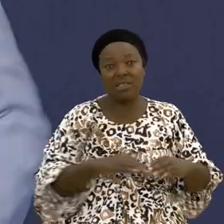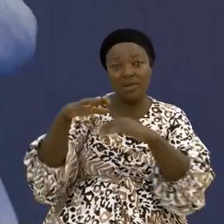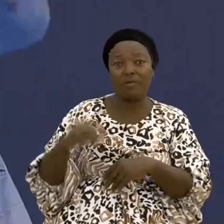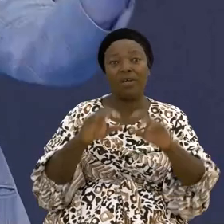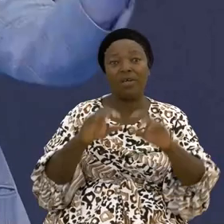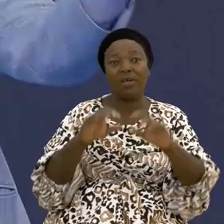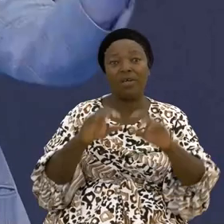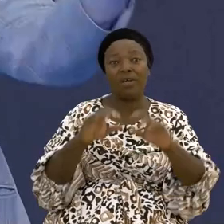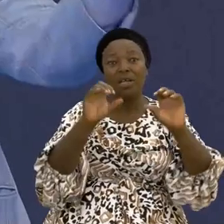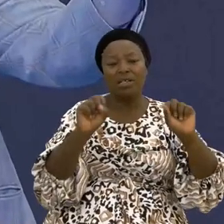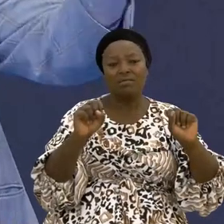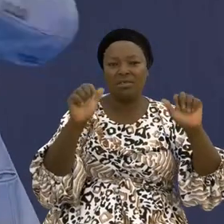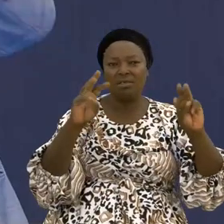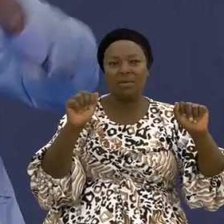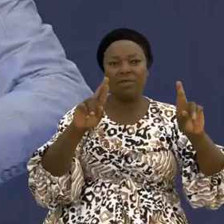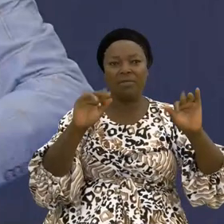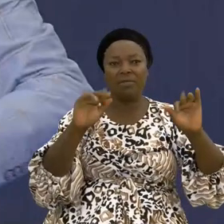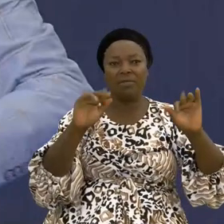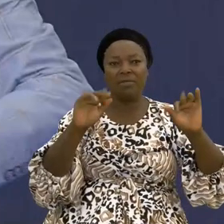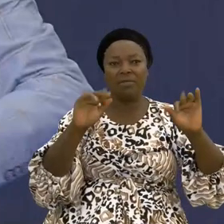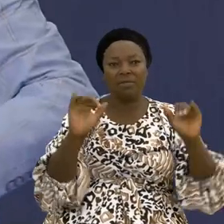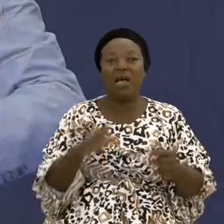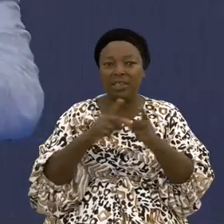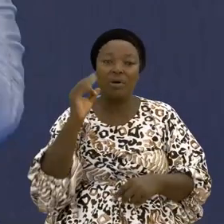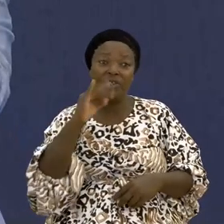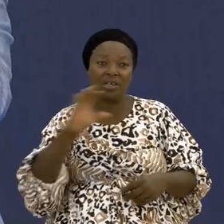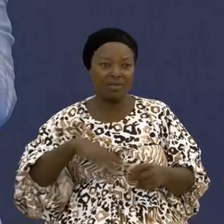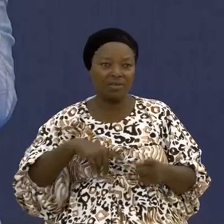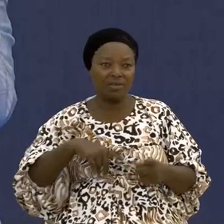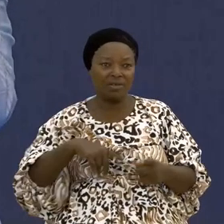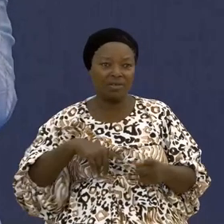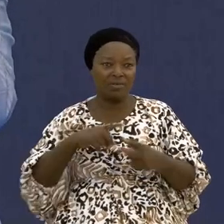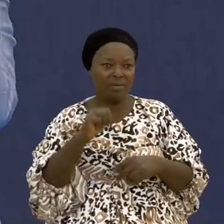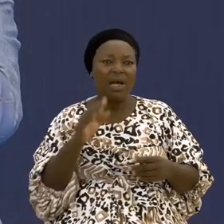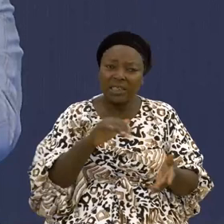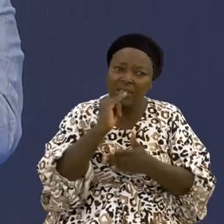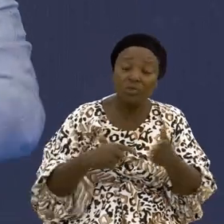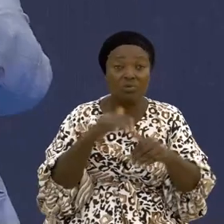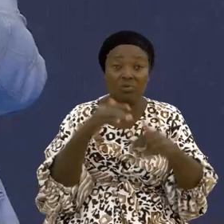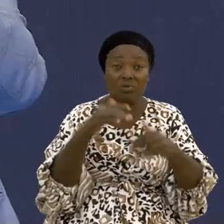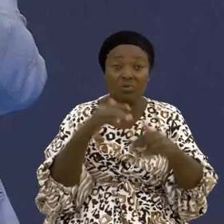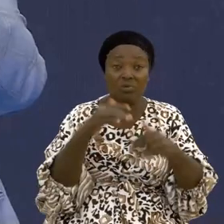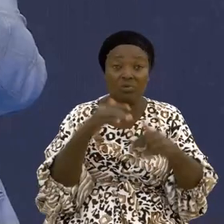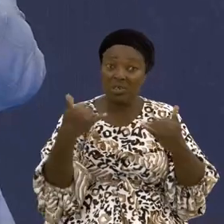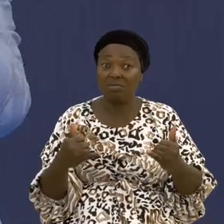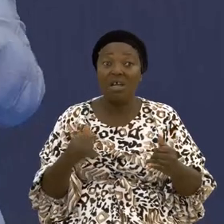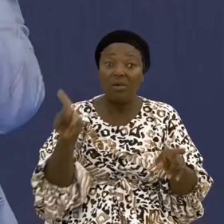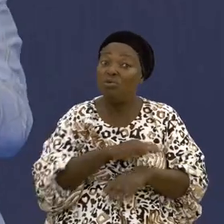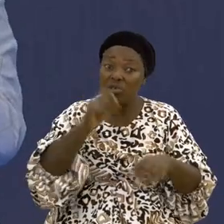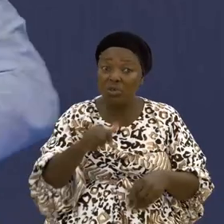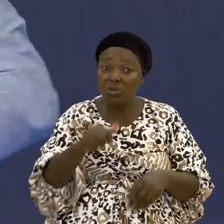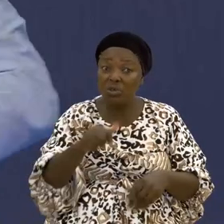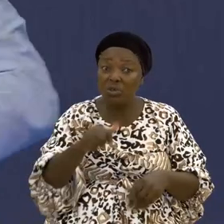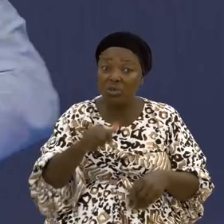unto them. That's what you are doing now as we go about anywhere. You'll not allow a day to pass. You must